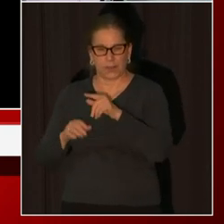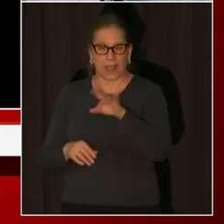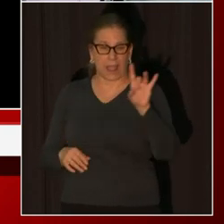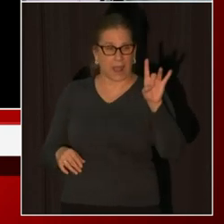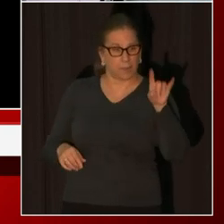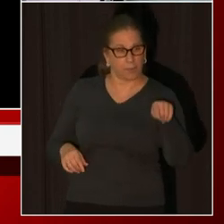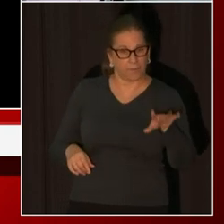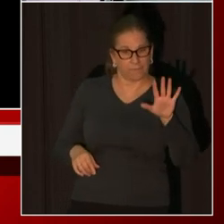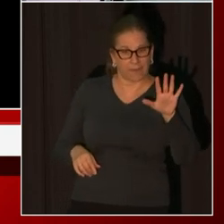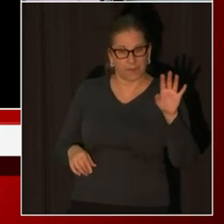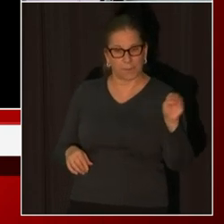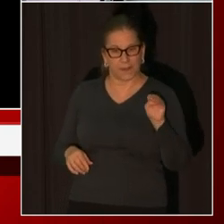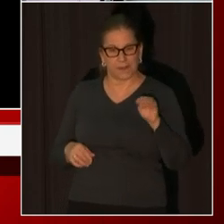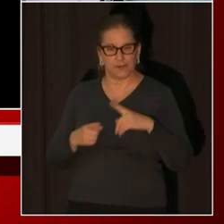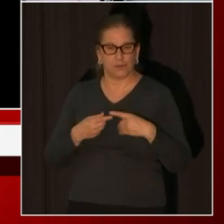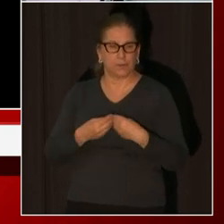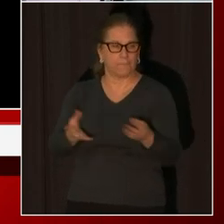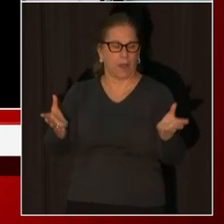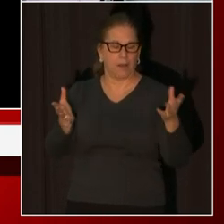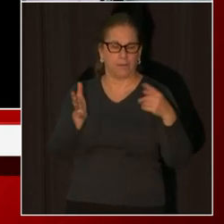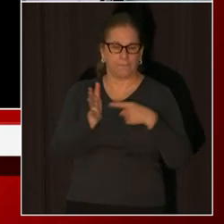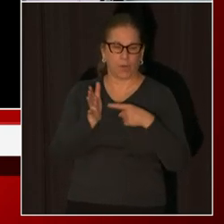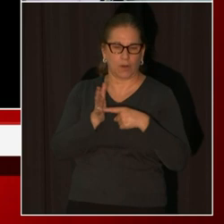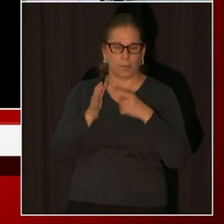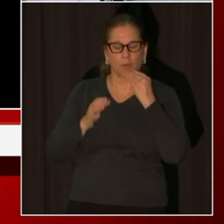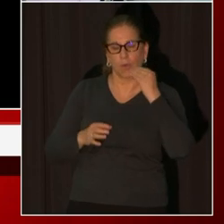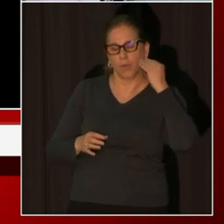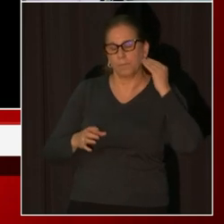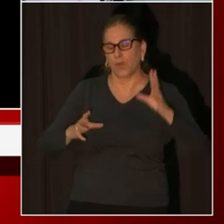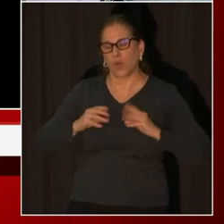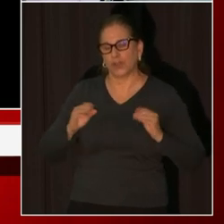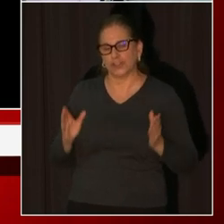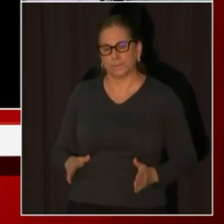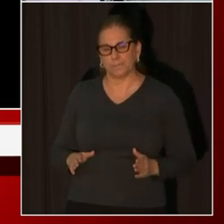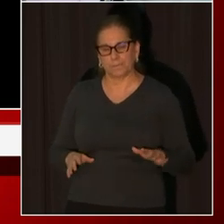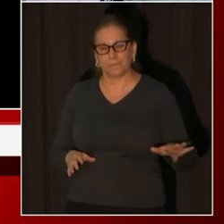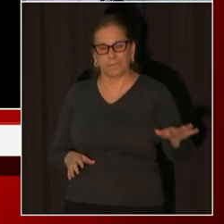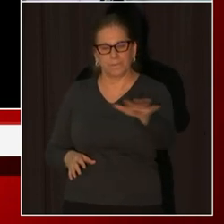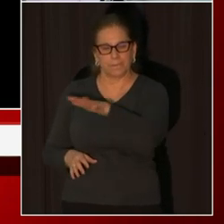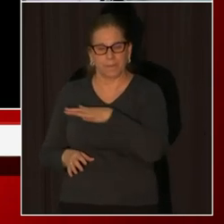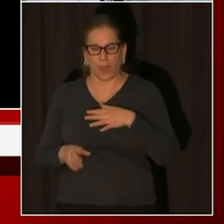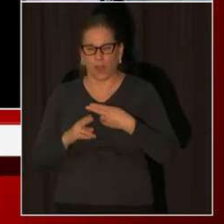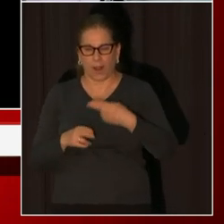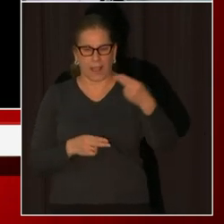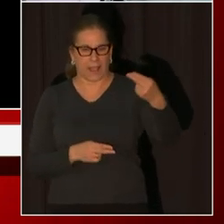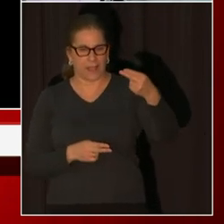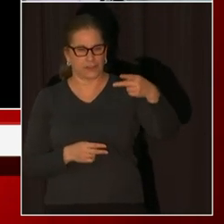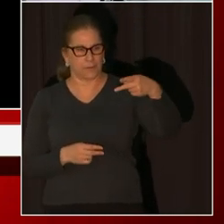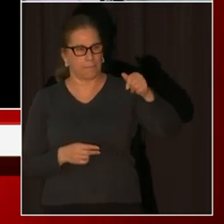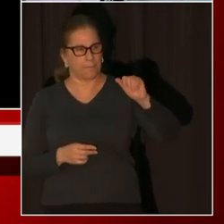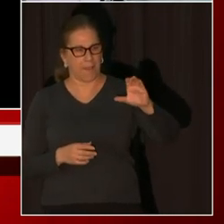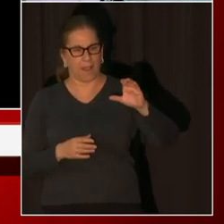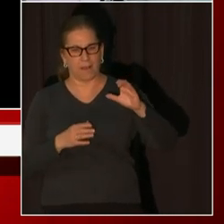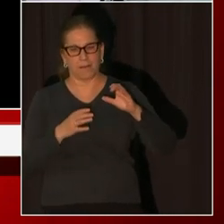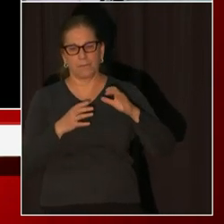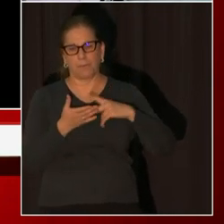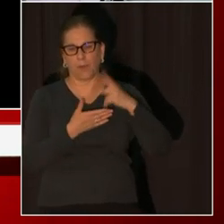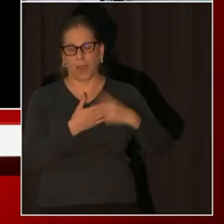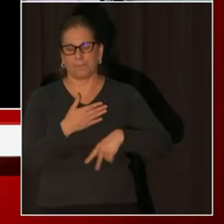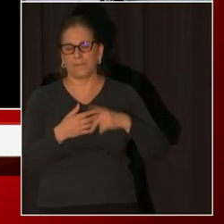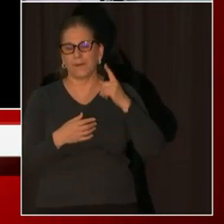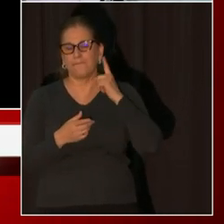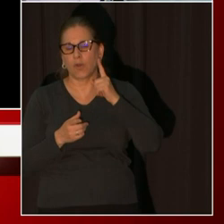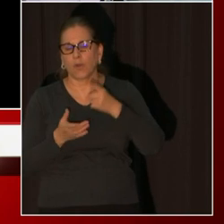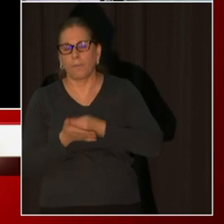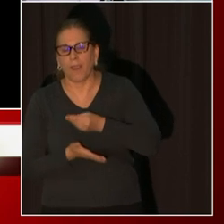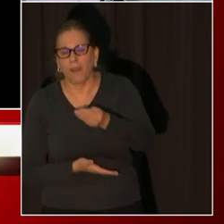home ownership for residents through the HPAP Home Purchase Assistance Program and the Employer Assistant Housing Program, and